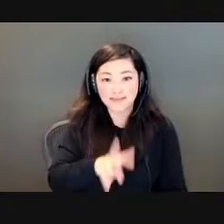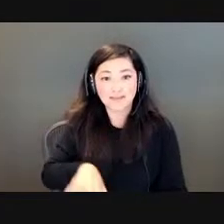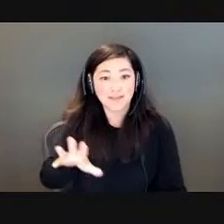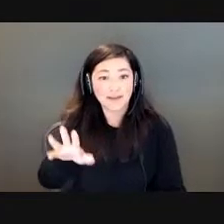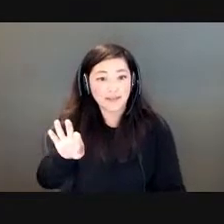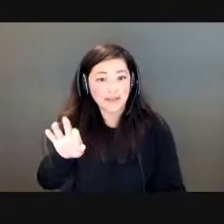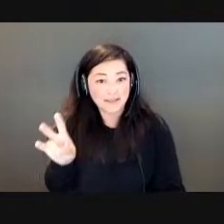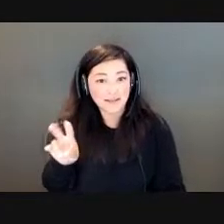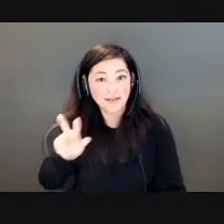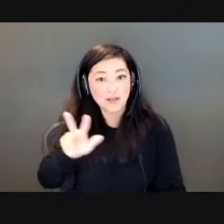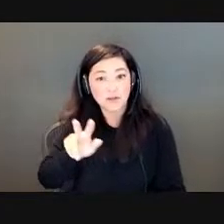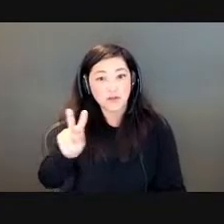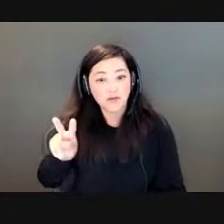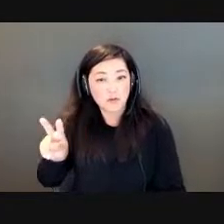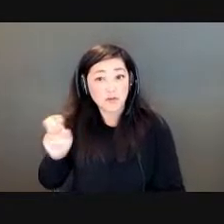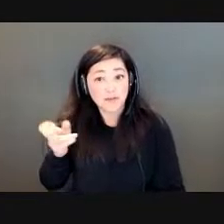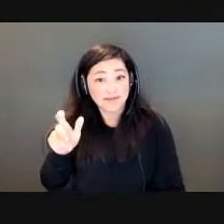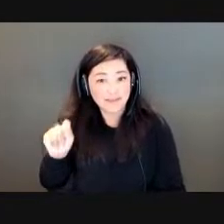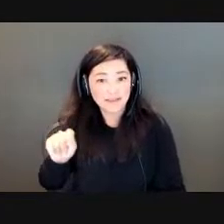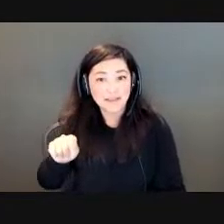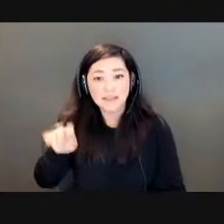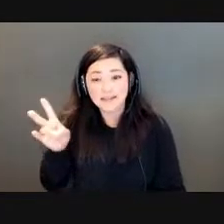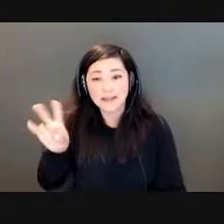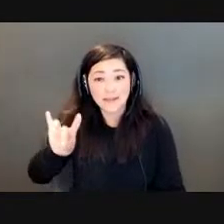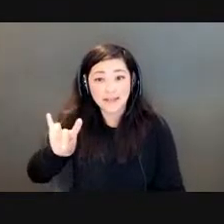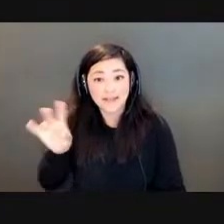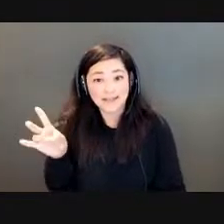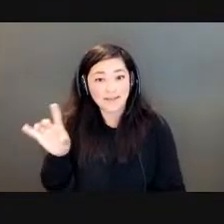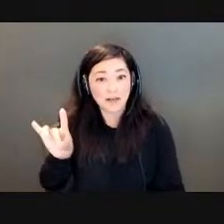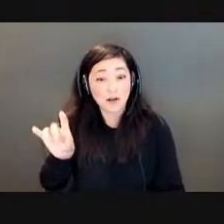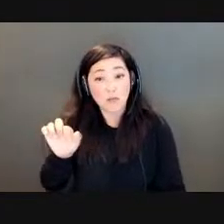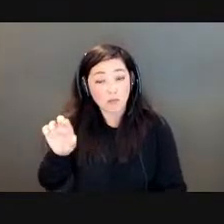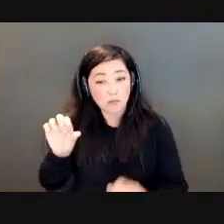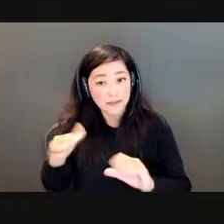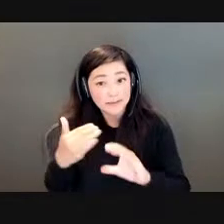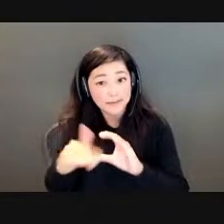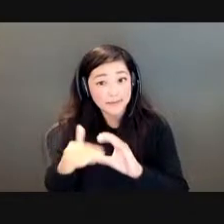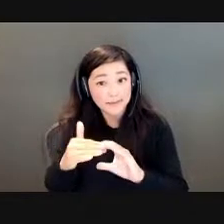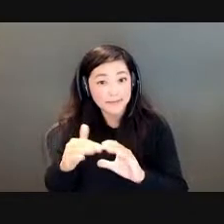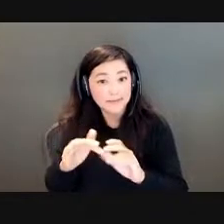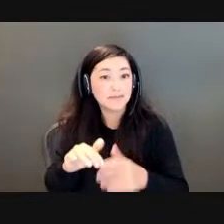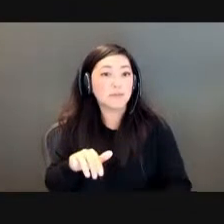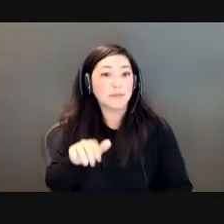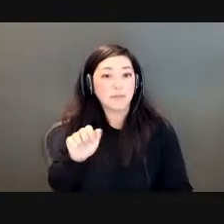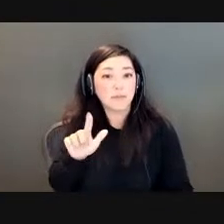416-597-3422 extension 7878 or by email at